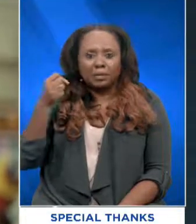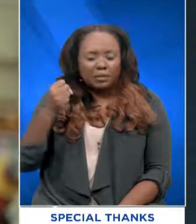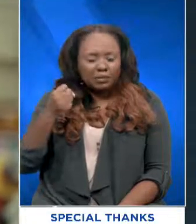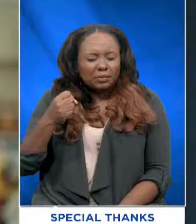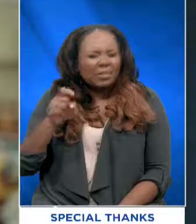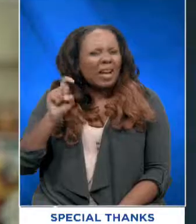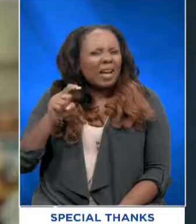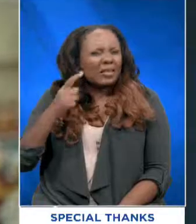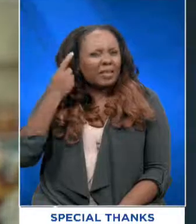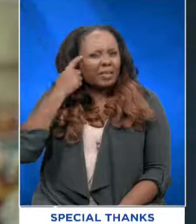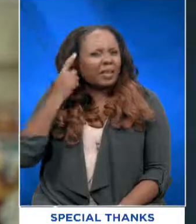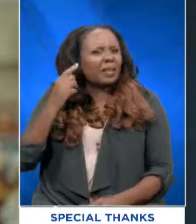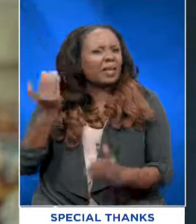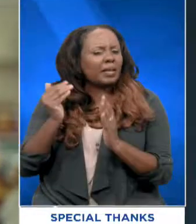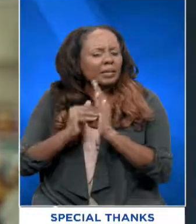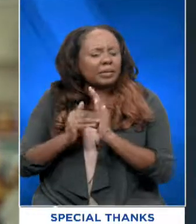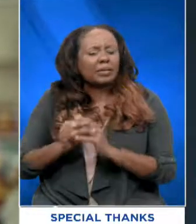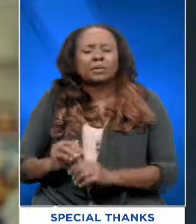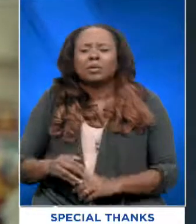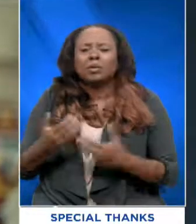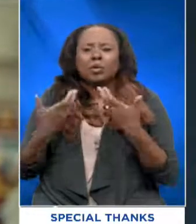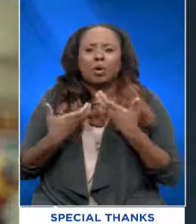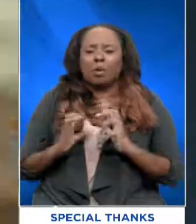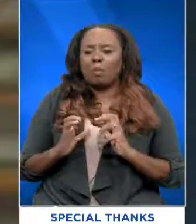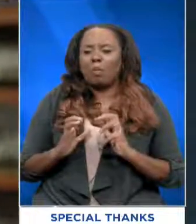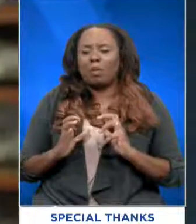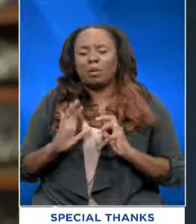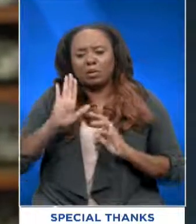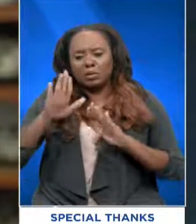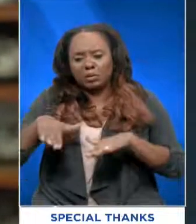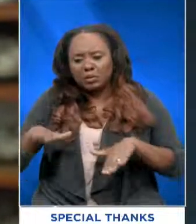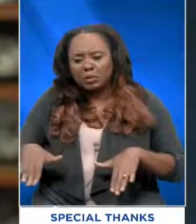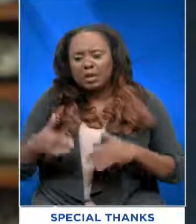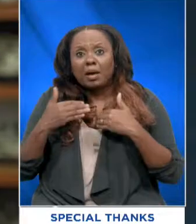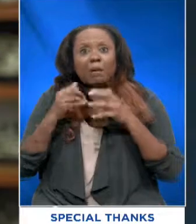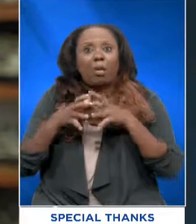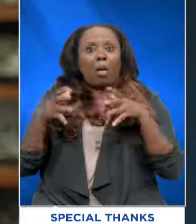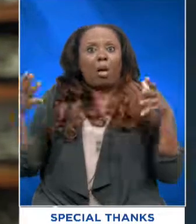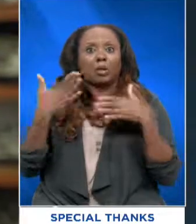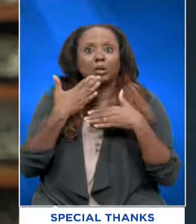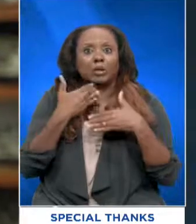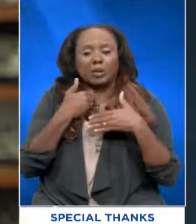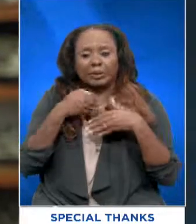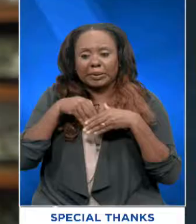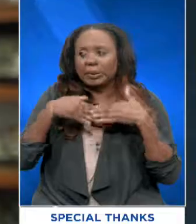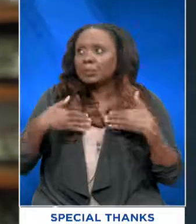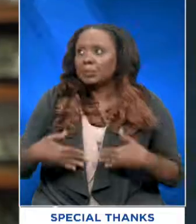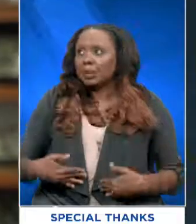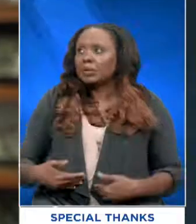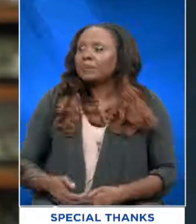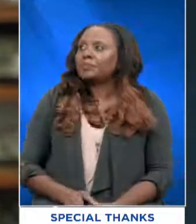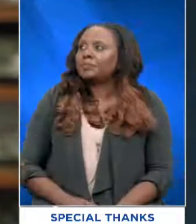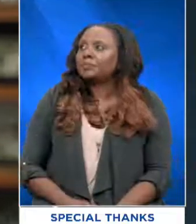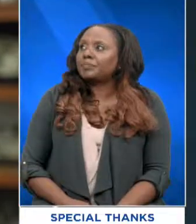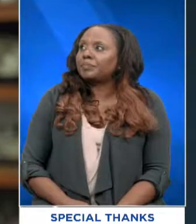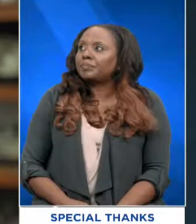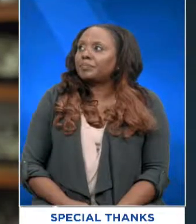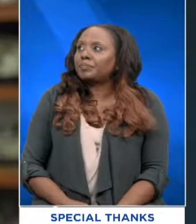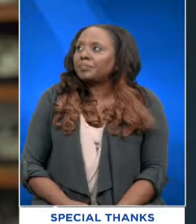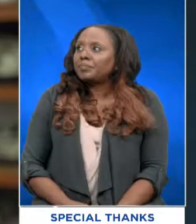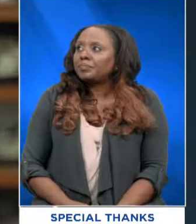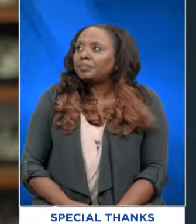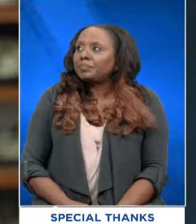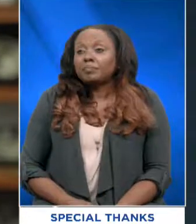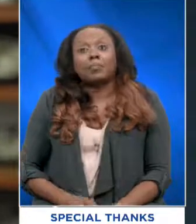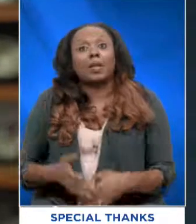your kids' day with a lot of added sugar that they don't need. So now we have cooking butters. You know, this is Barbados. We put